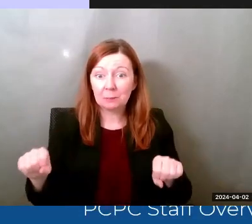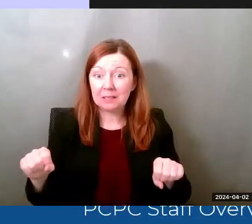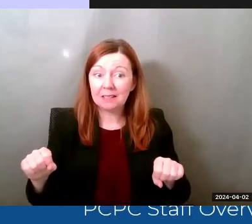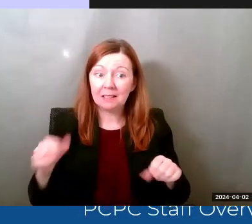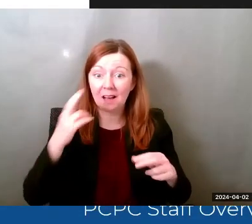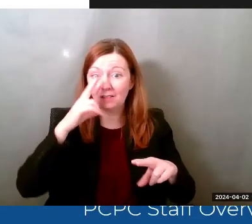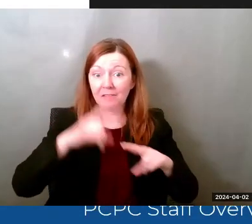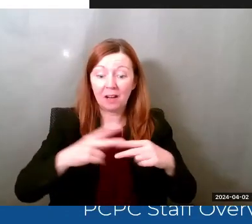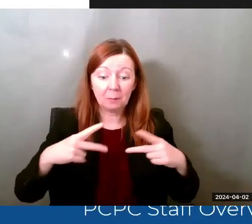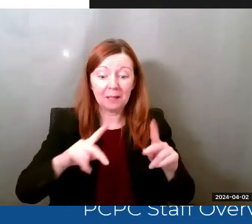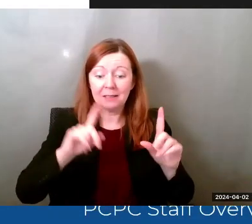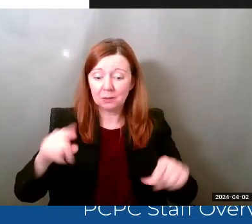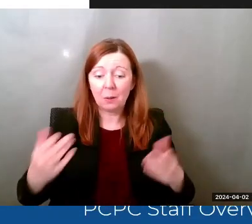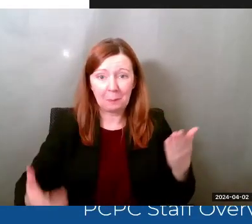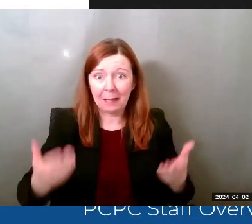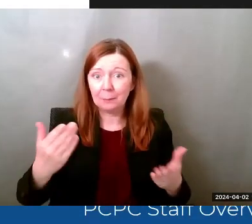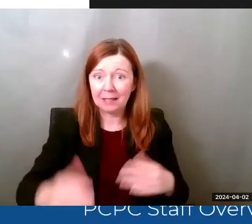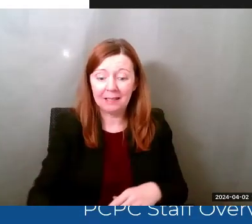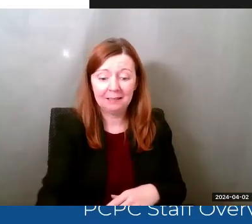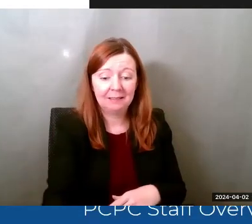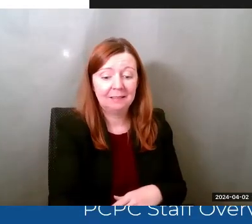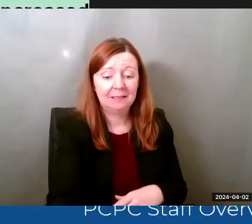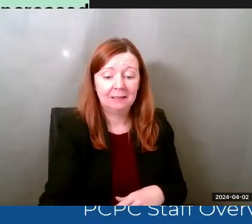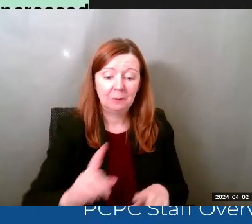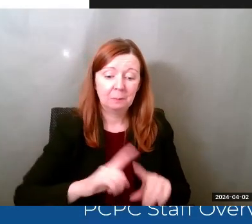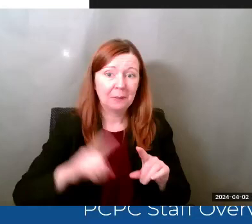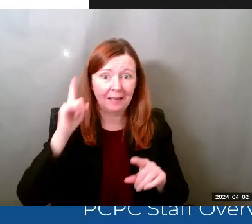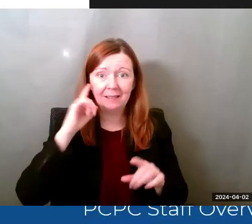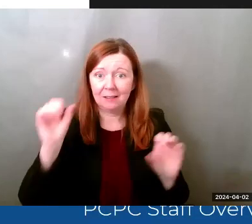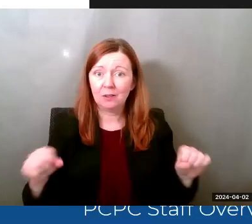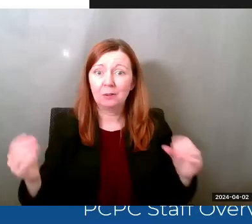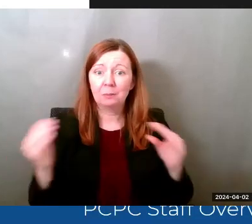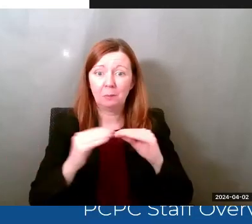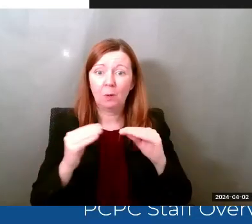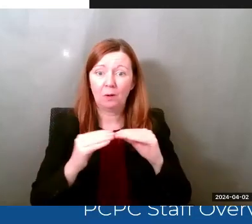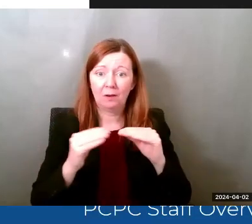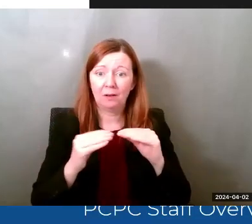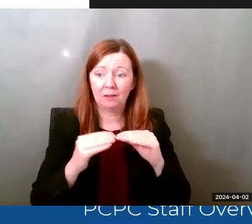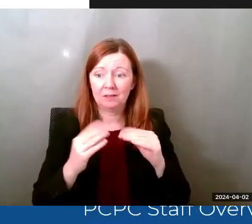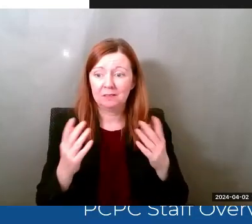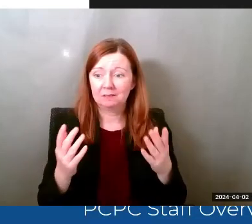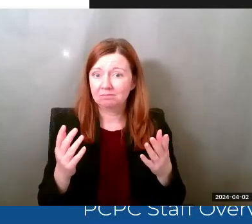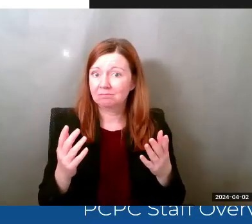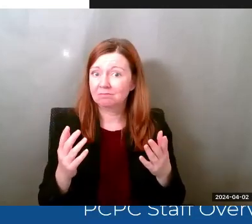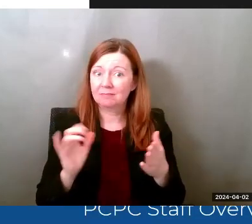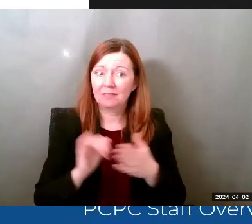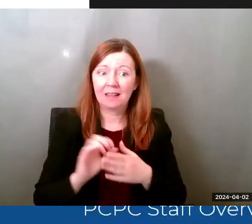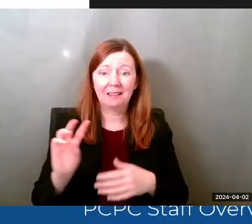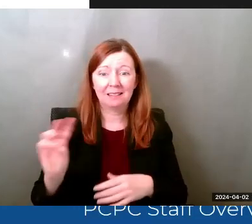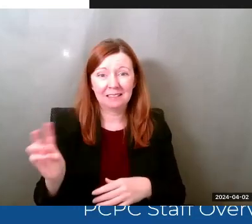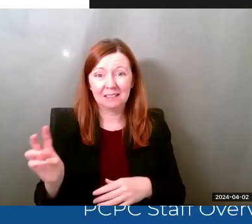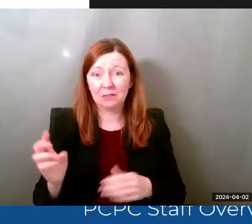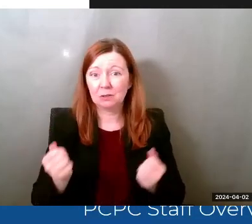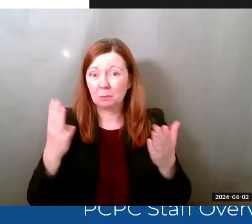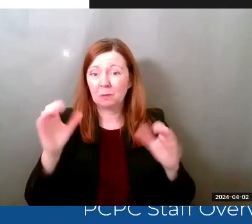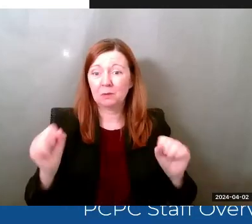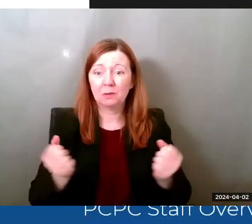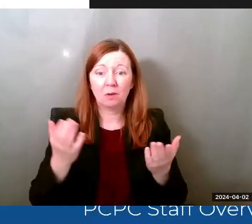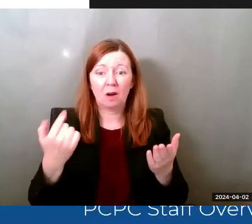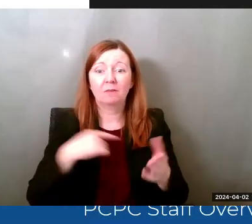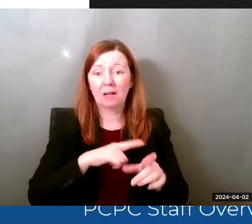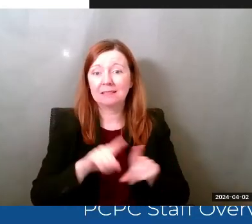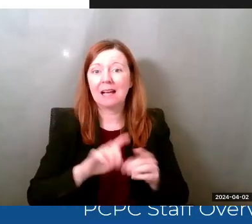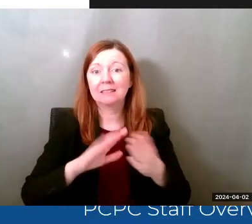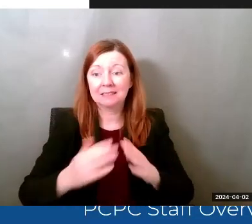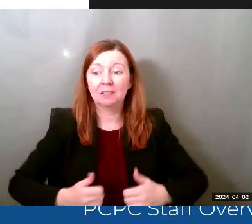fun place to go? Yeah, maybe. But I think there could be more that the Sixers proposal could offer us as city